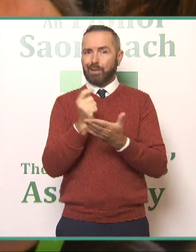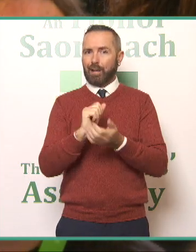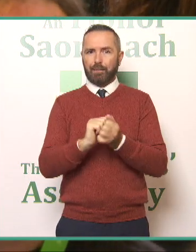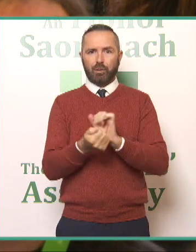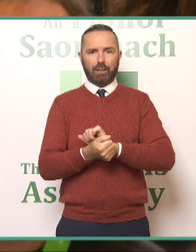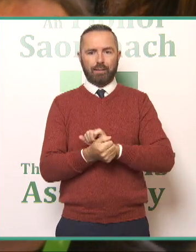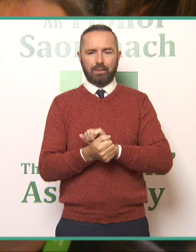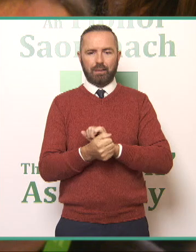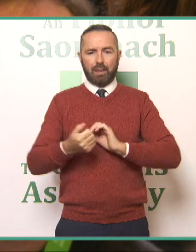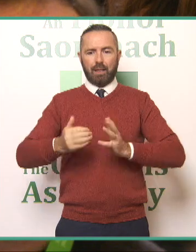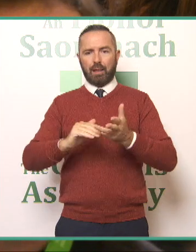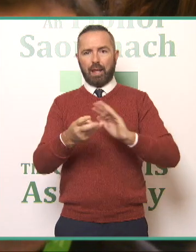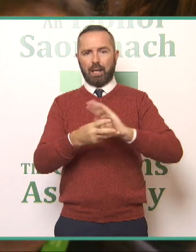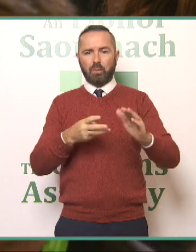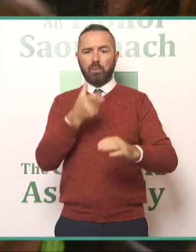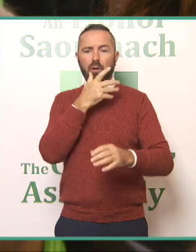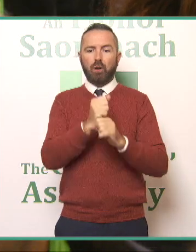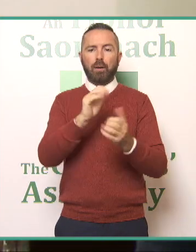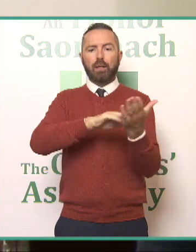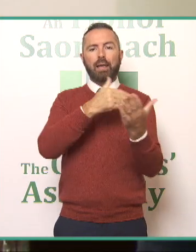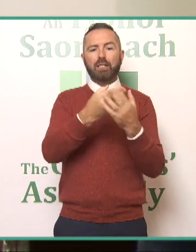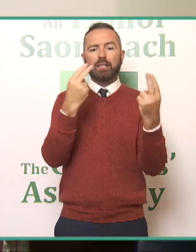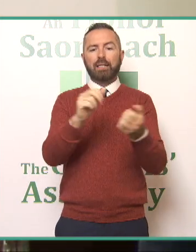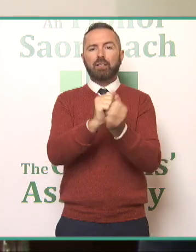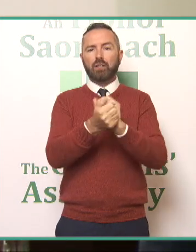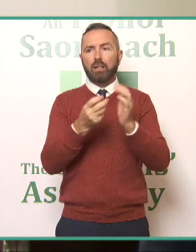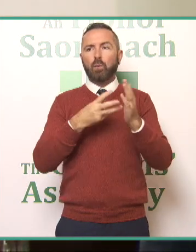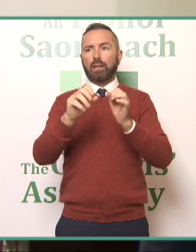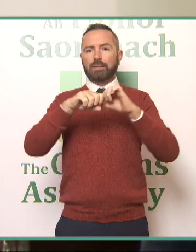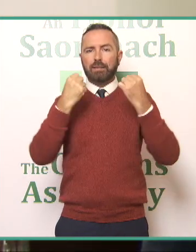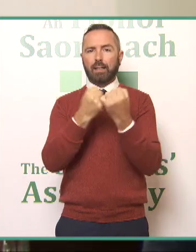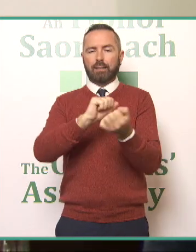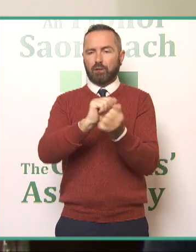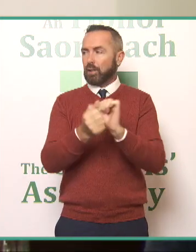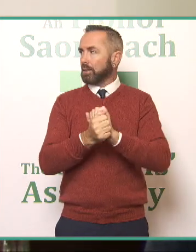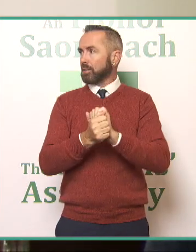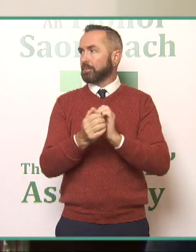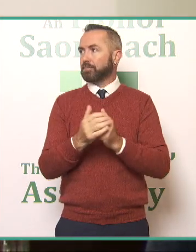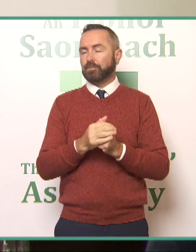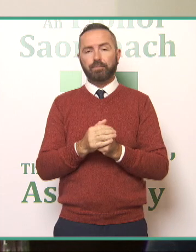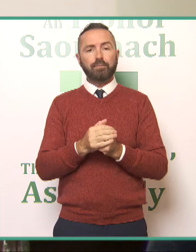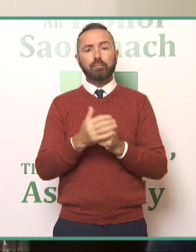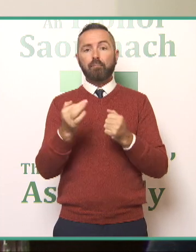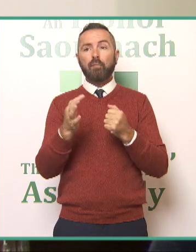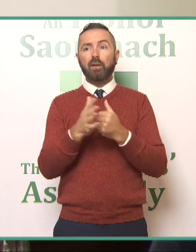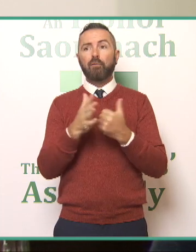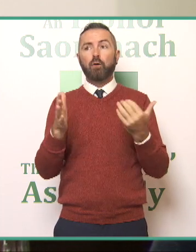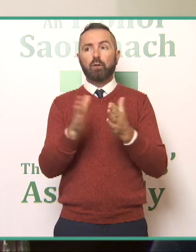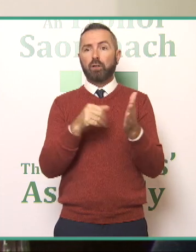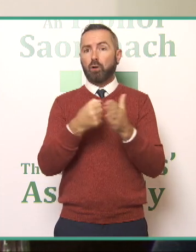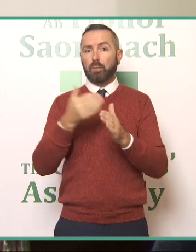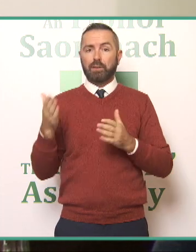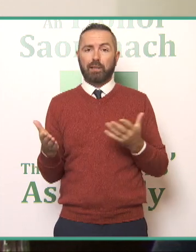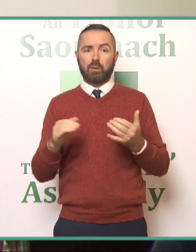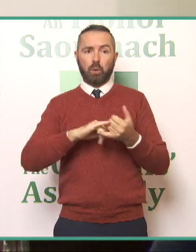week, legislation needs to change as objectives of society changes. On the corporate side and where the power lies,